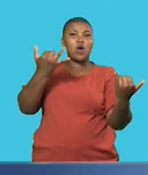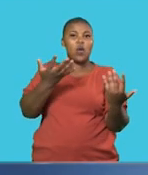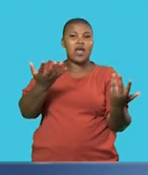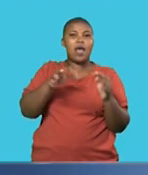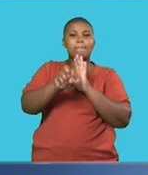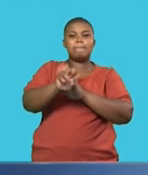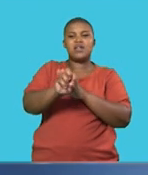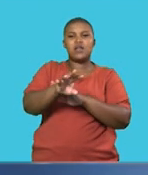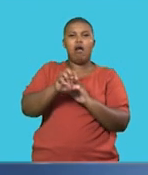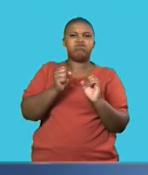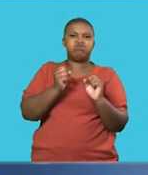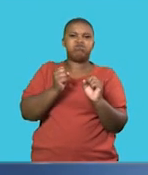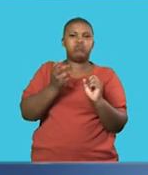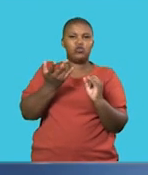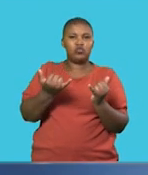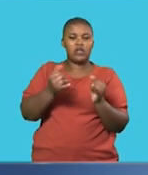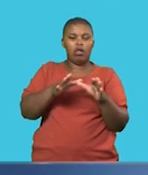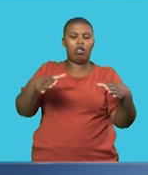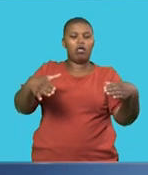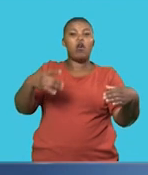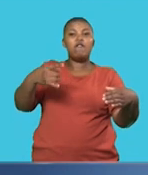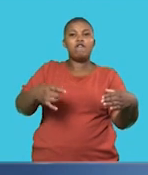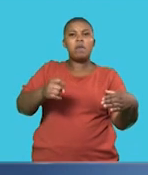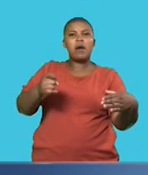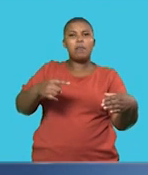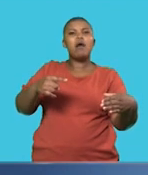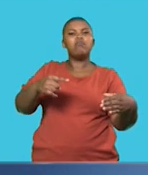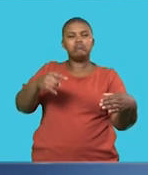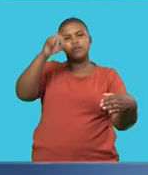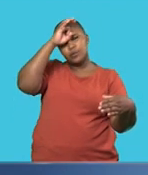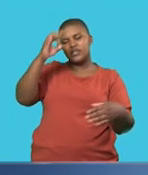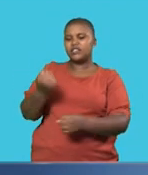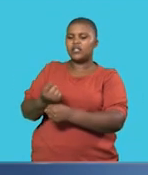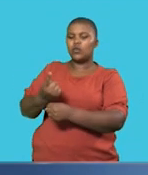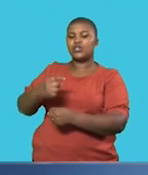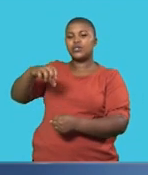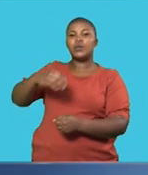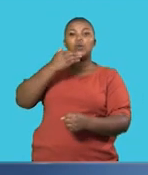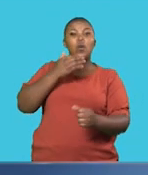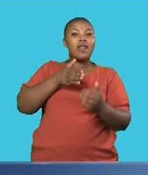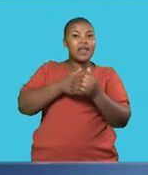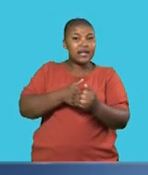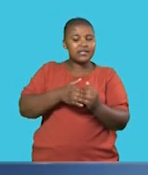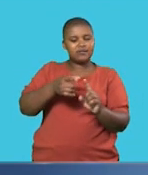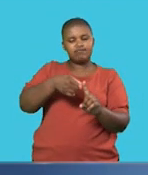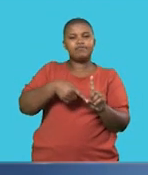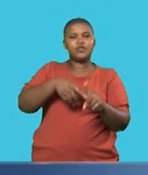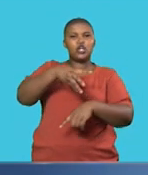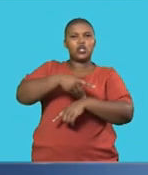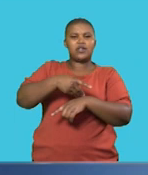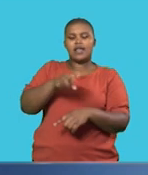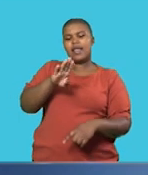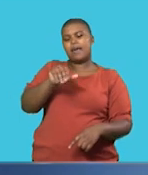sabezindaba ngokunjalo naphambi kwekomiti lendlu yeseshayamthetho esifundazweni sasekolo ke esiphethwe usihlalo uDokotela Bandile